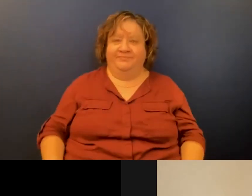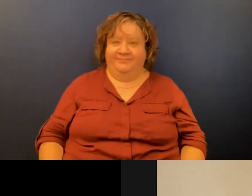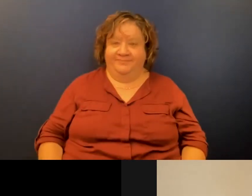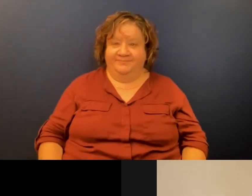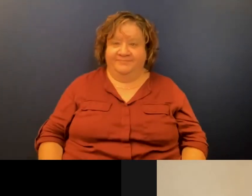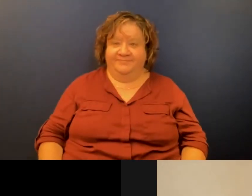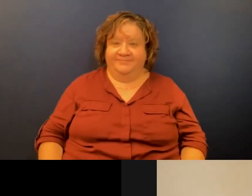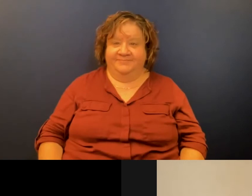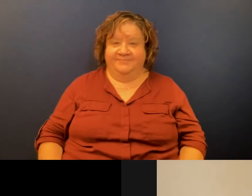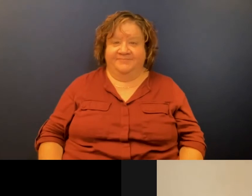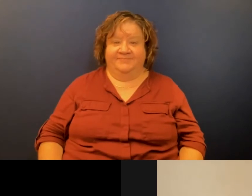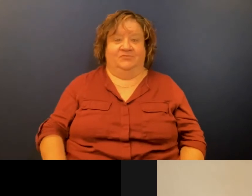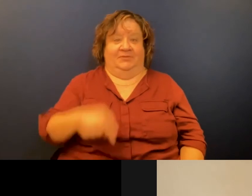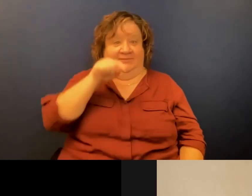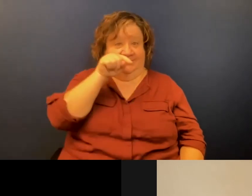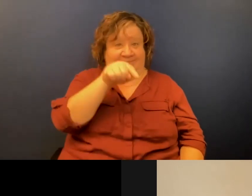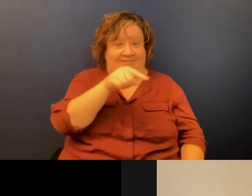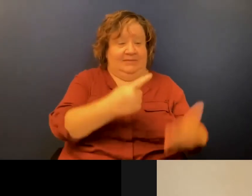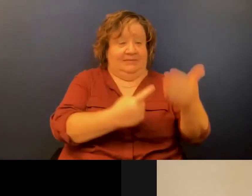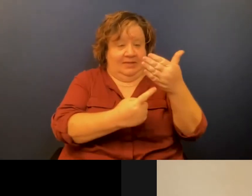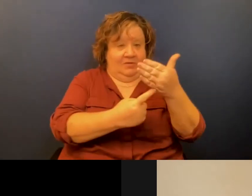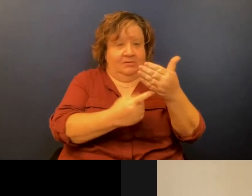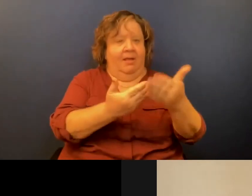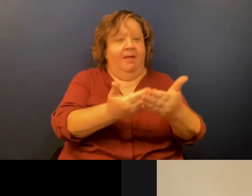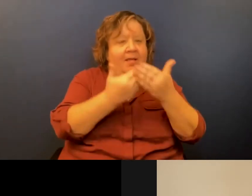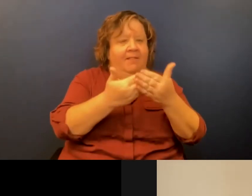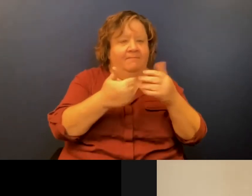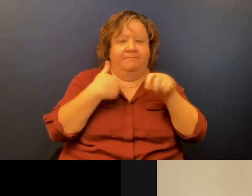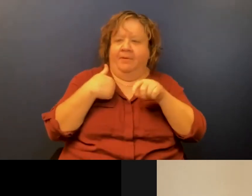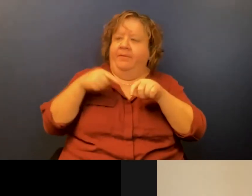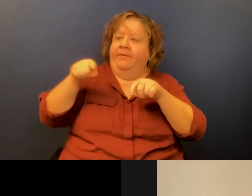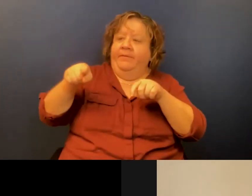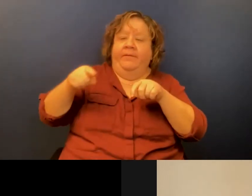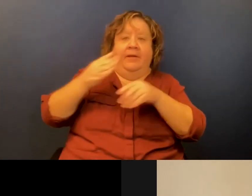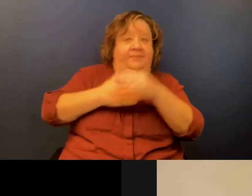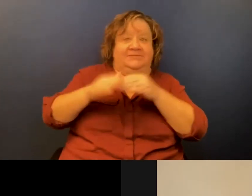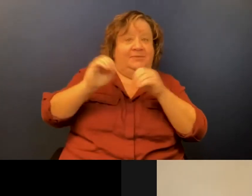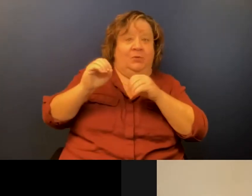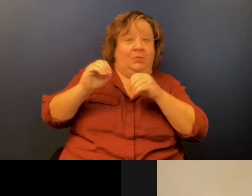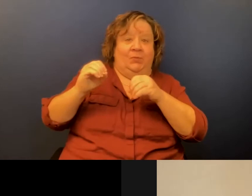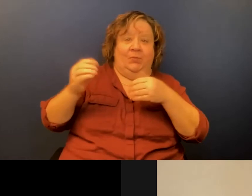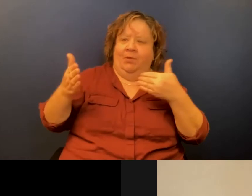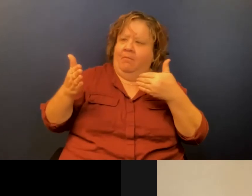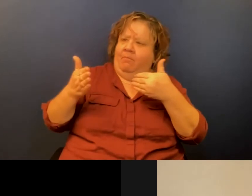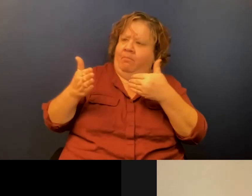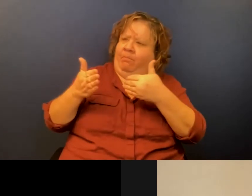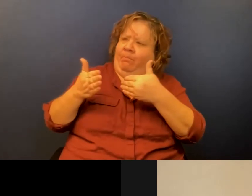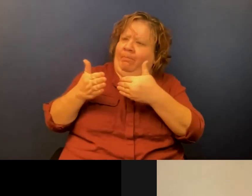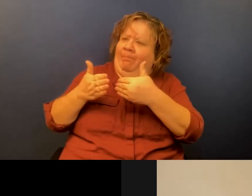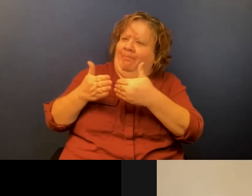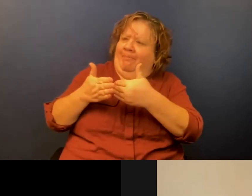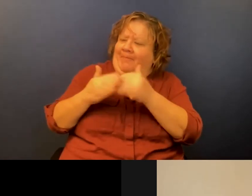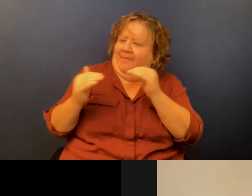people with disability have access to leisure and recreational activities, but also have to indicate that